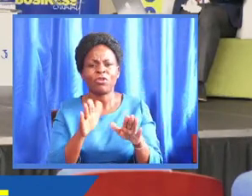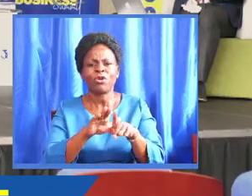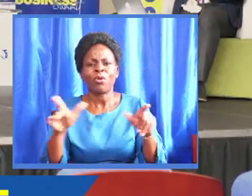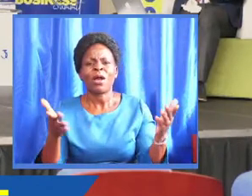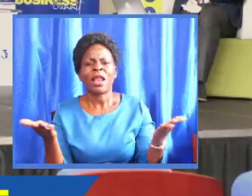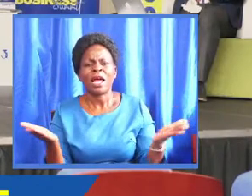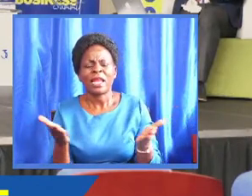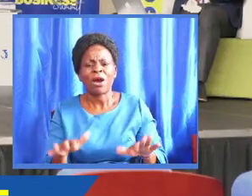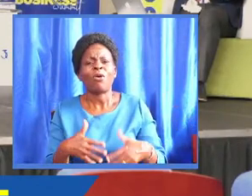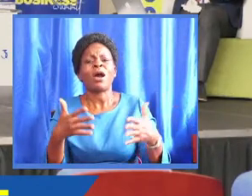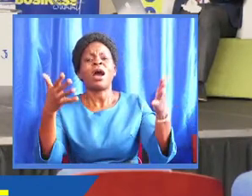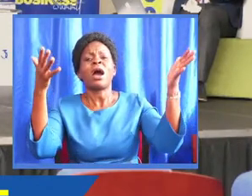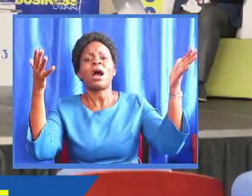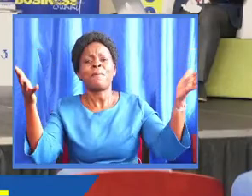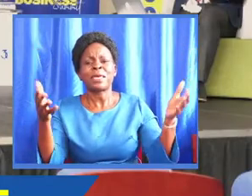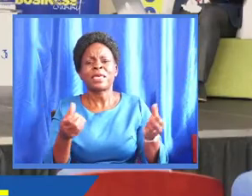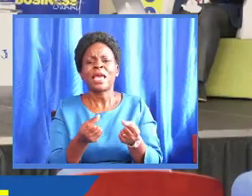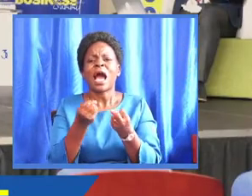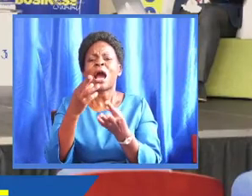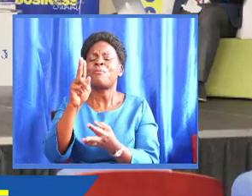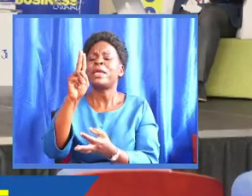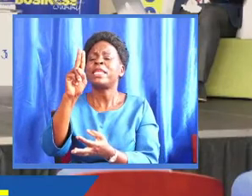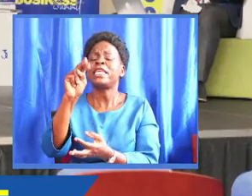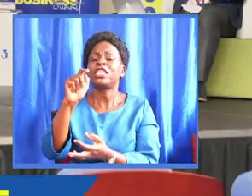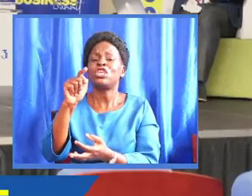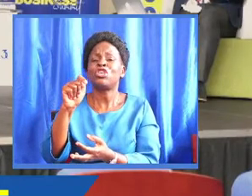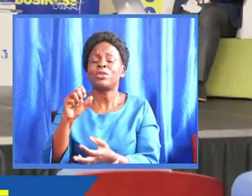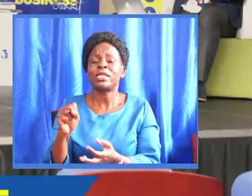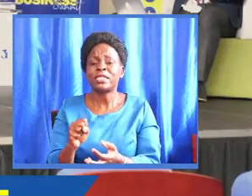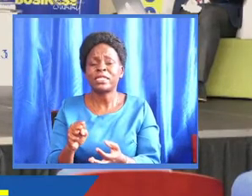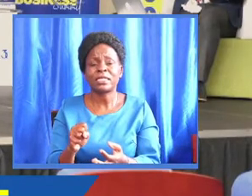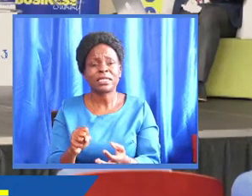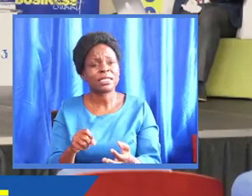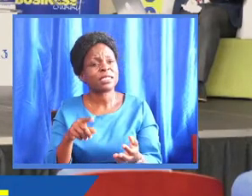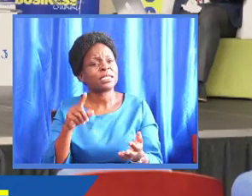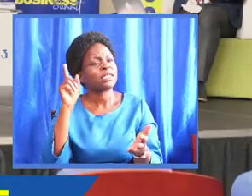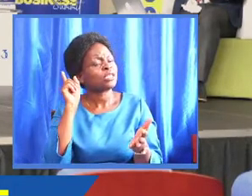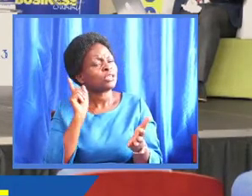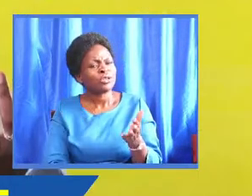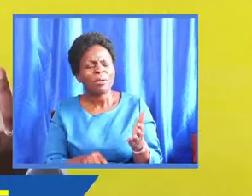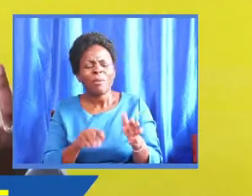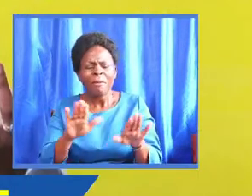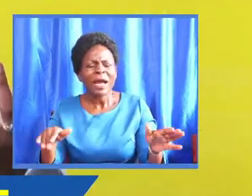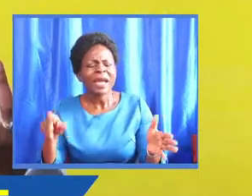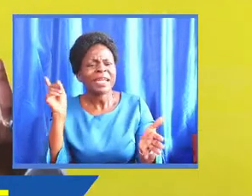How big is it? How many units can fit on there? What is your target market?